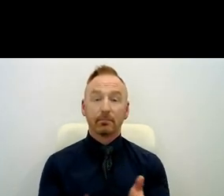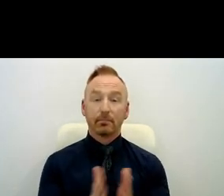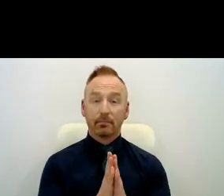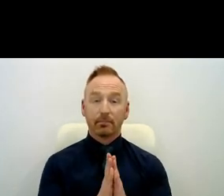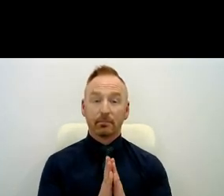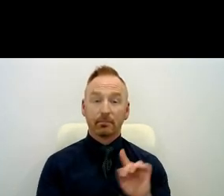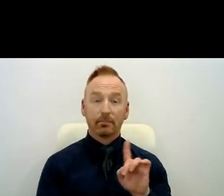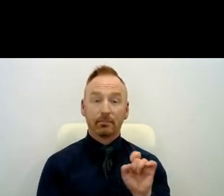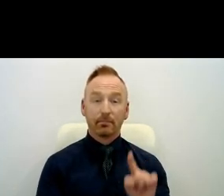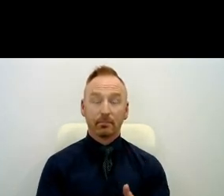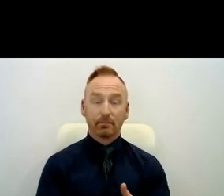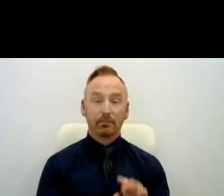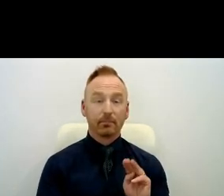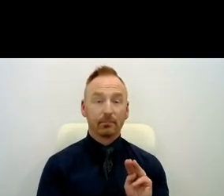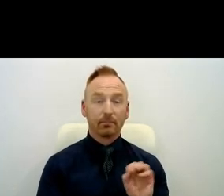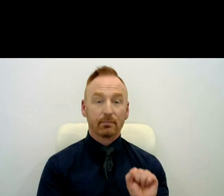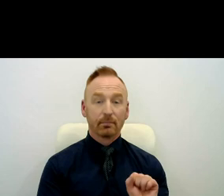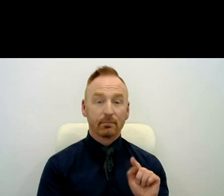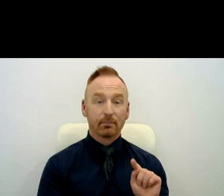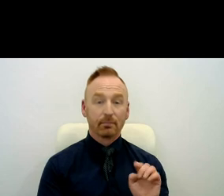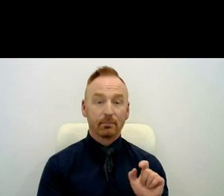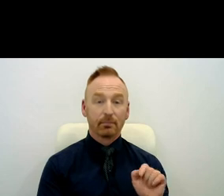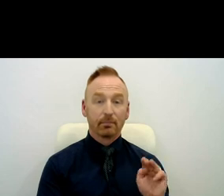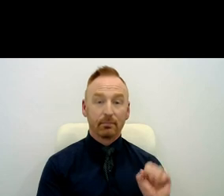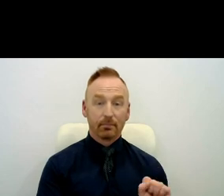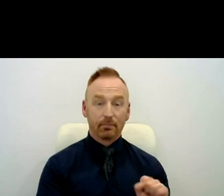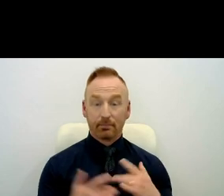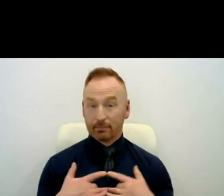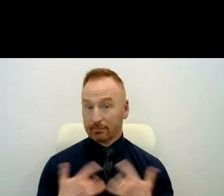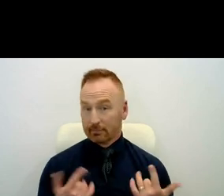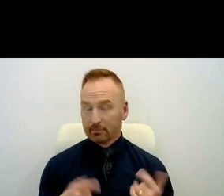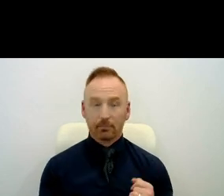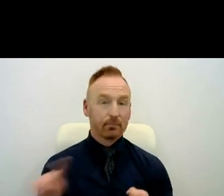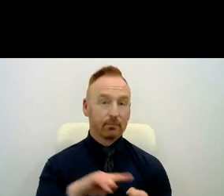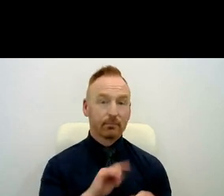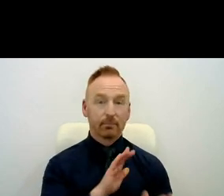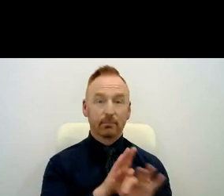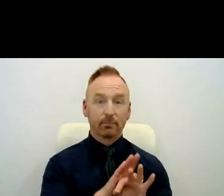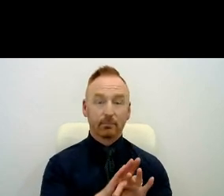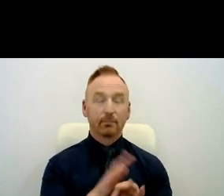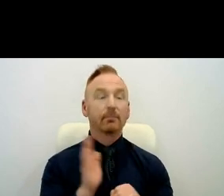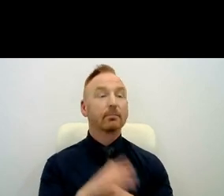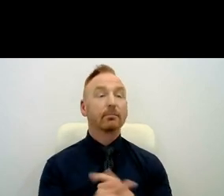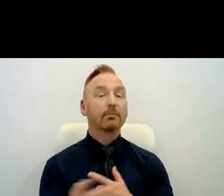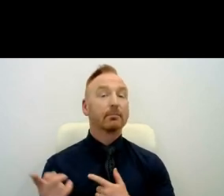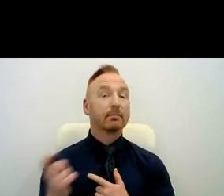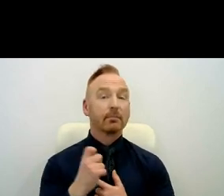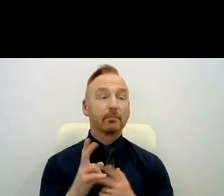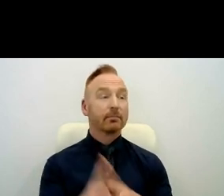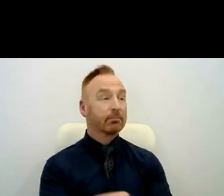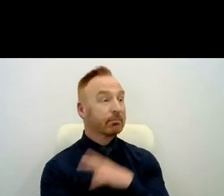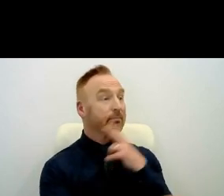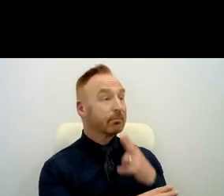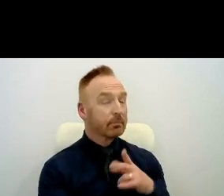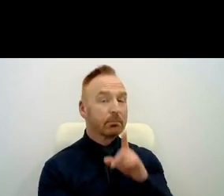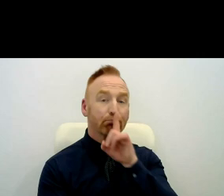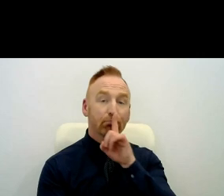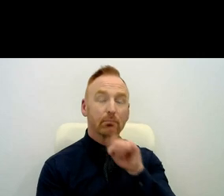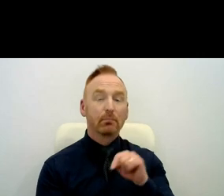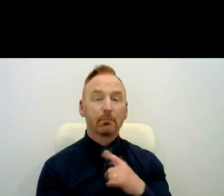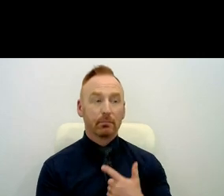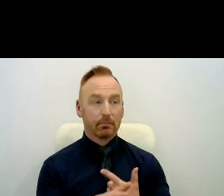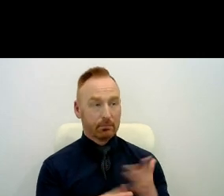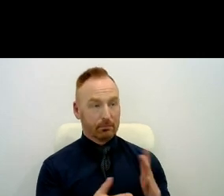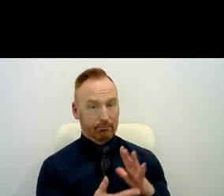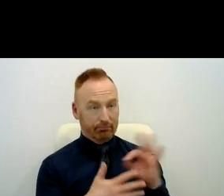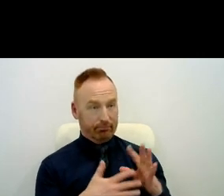Ask Question in the Microsoft Team events. You can also choose to ask anonymously by making sure to